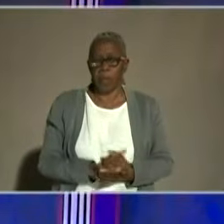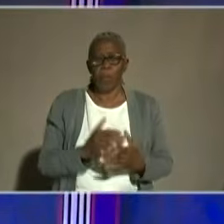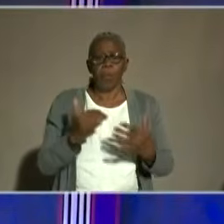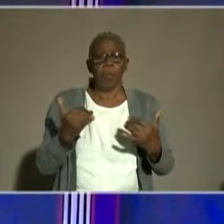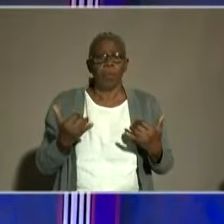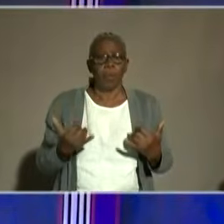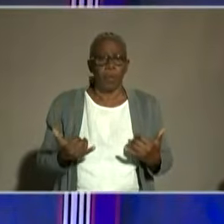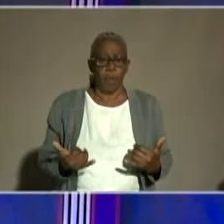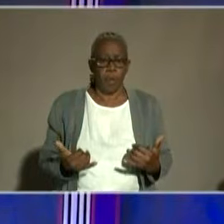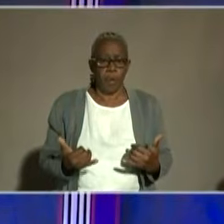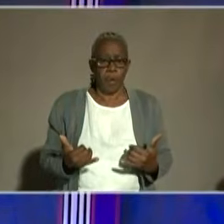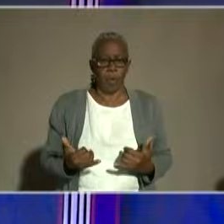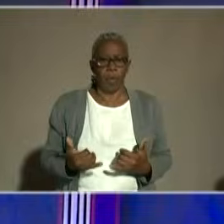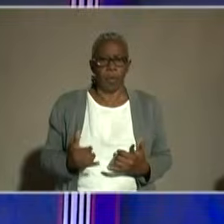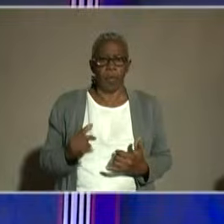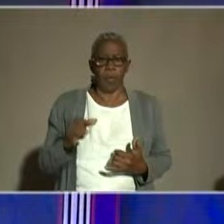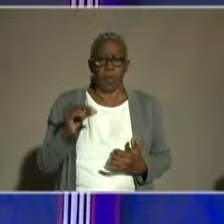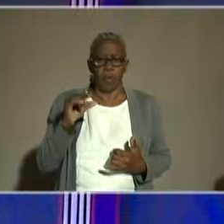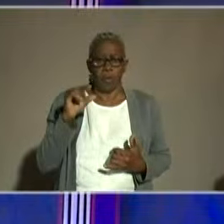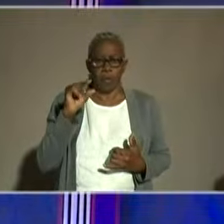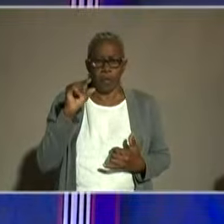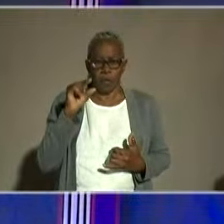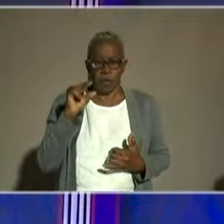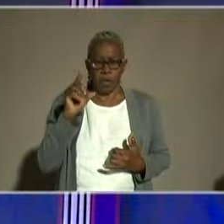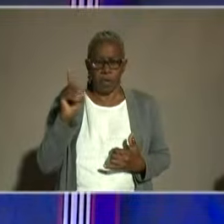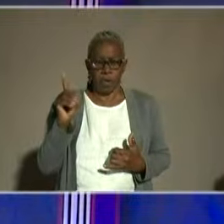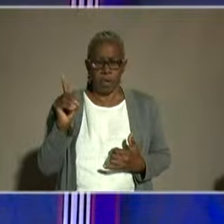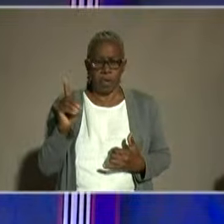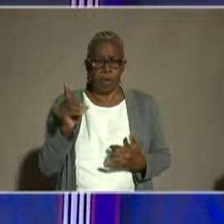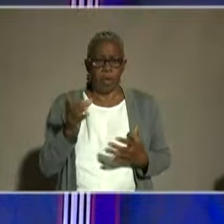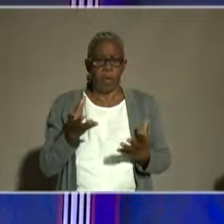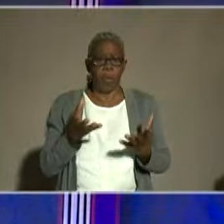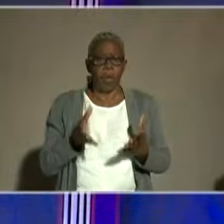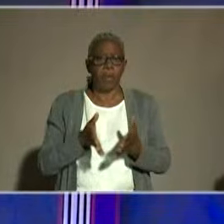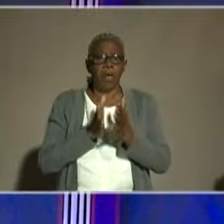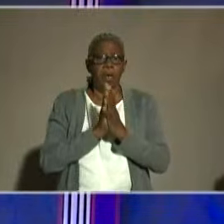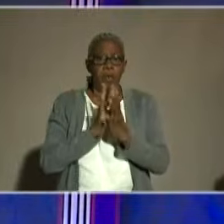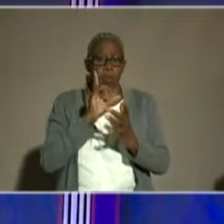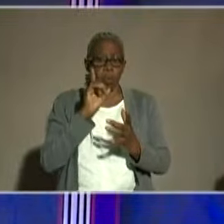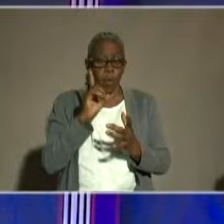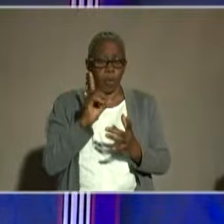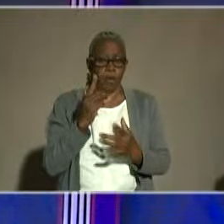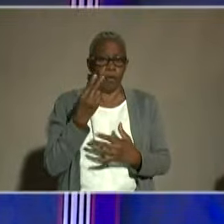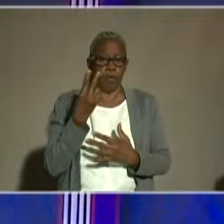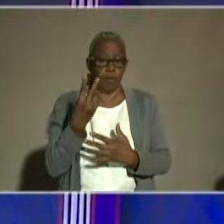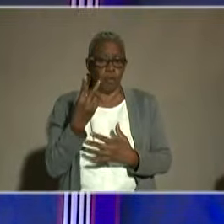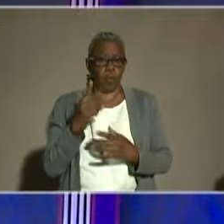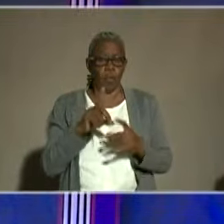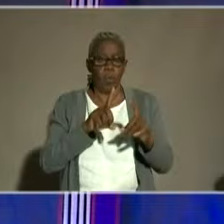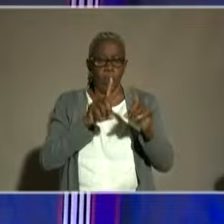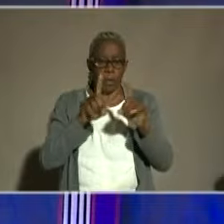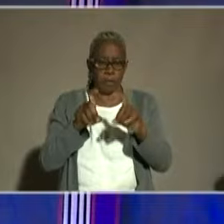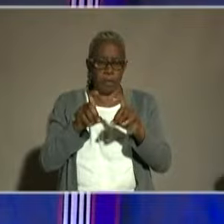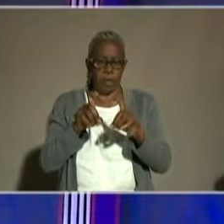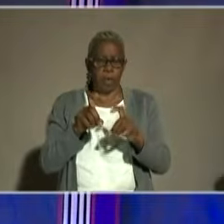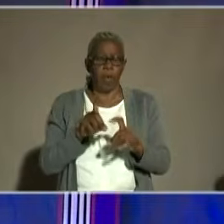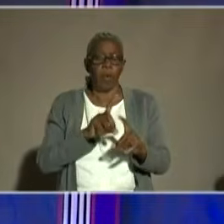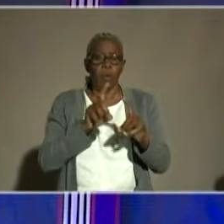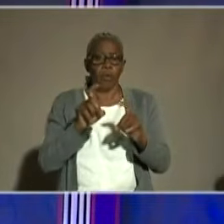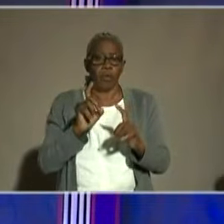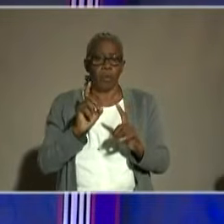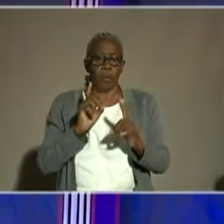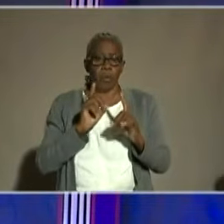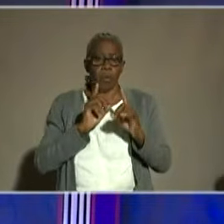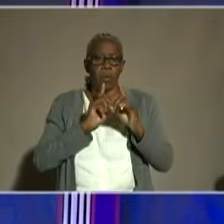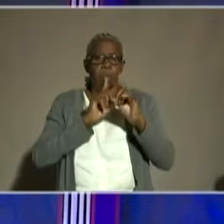Now, Giovanni Dennis has indicated that he would like to ask one of his 2 follow-up questions. I believe that question will go to